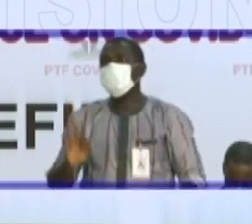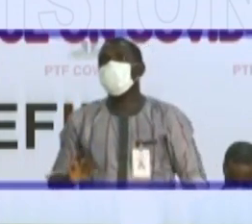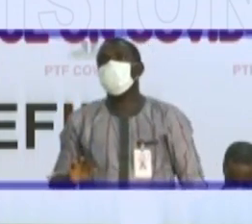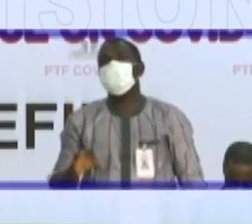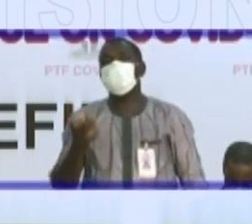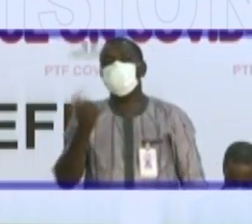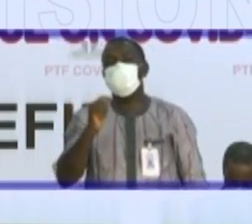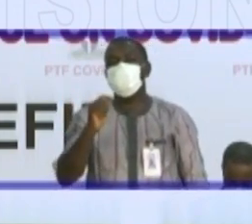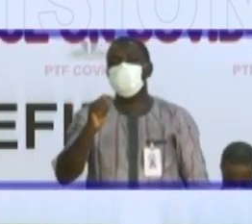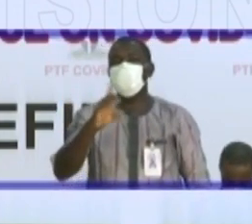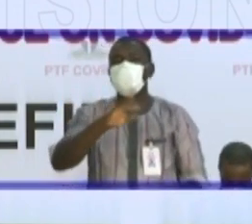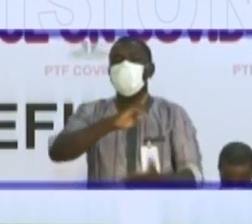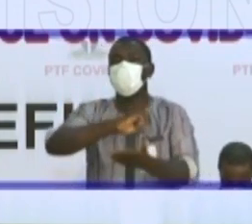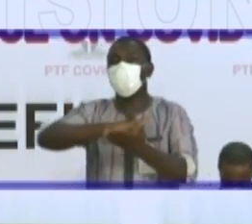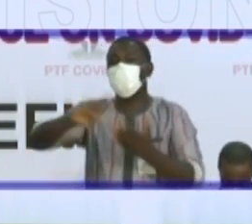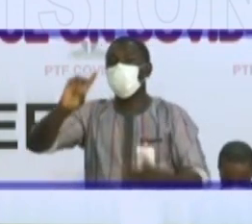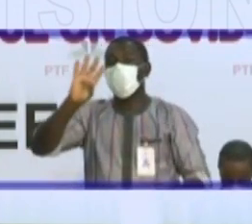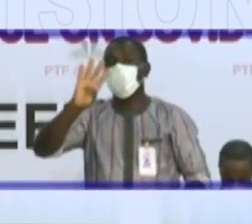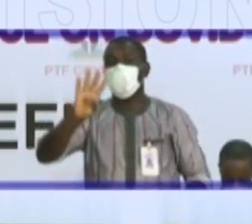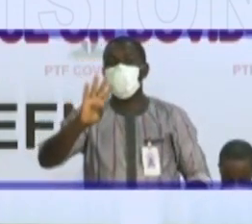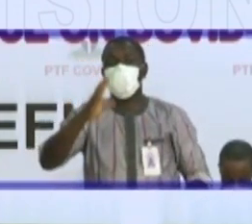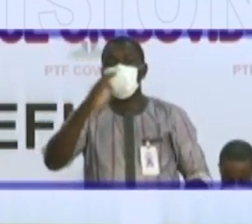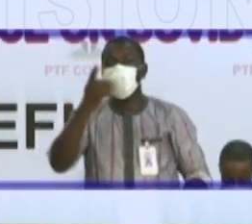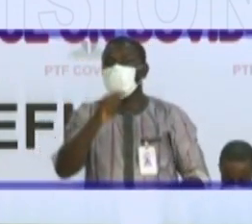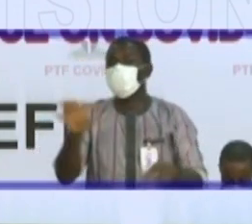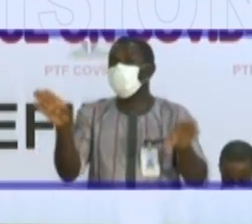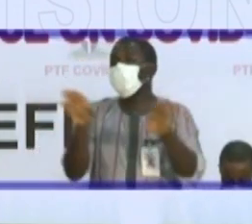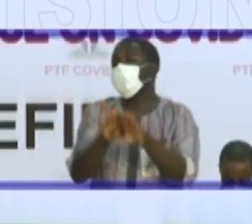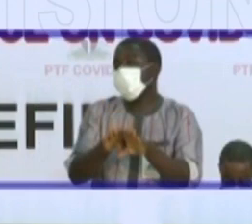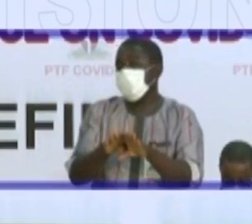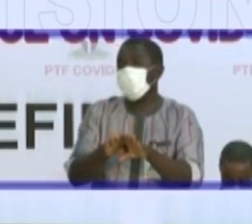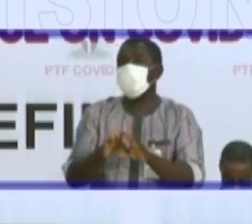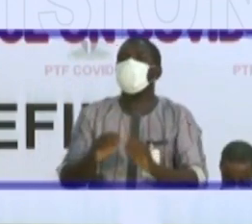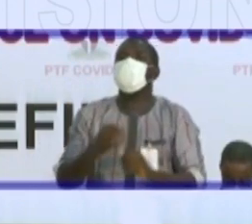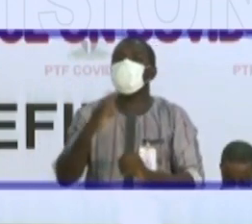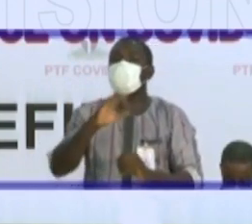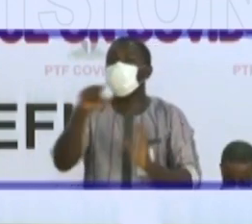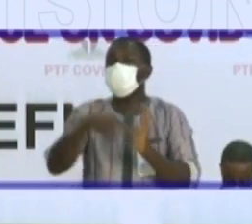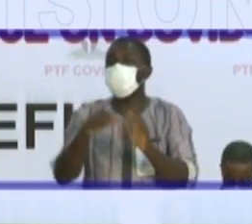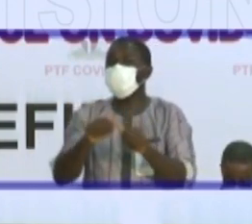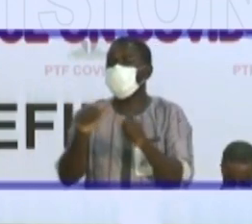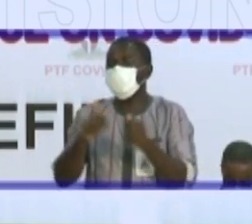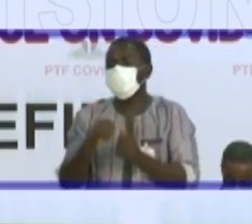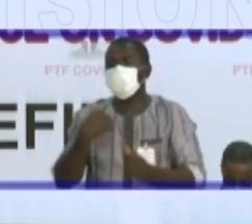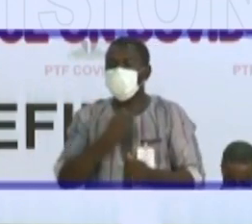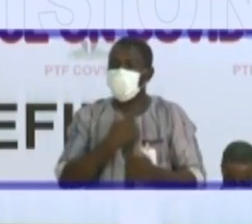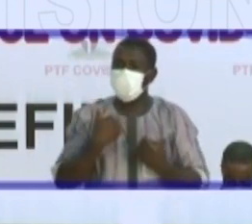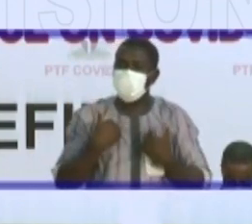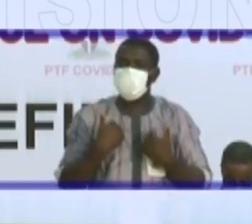the week four of the lockdown of these areas, we have intensified